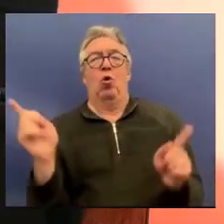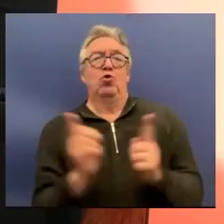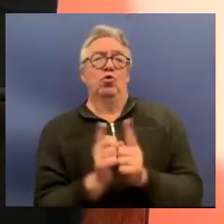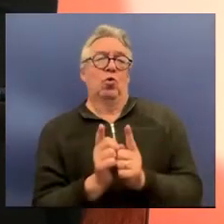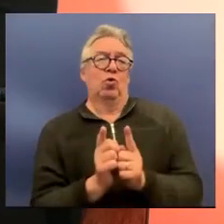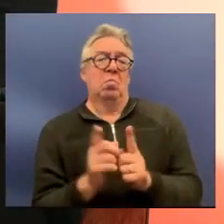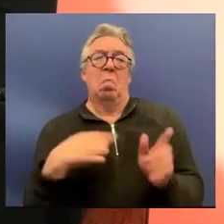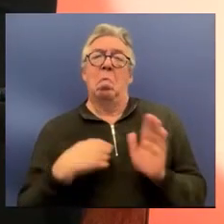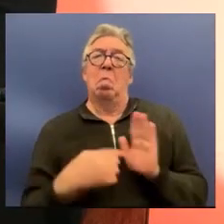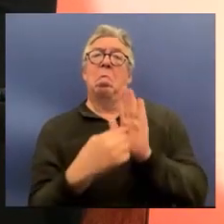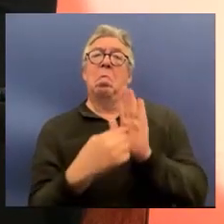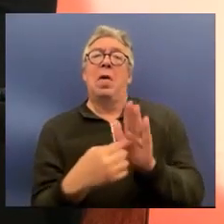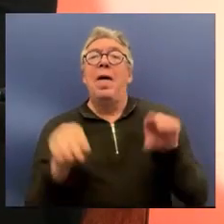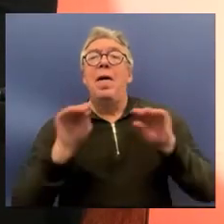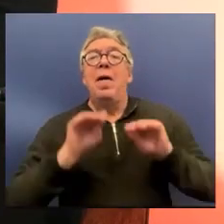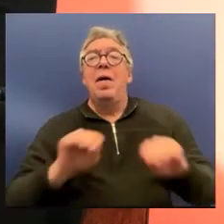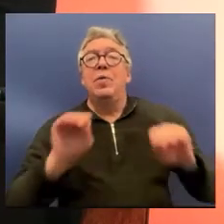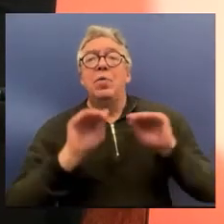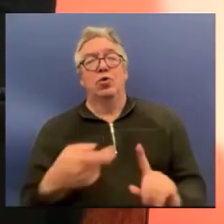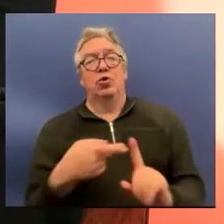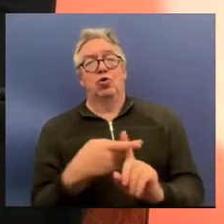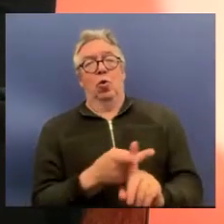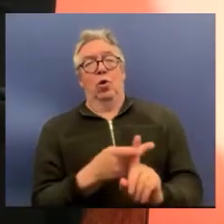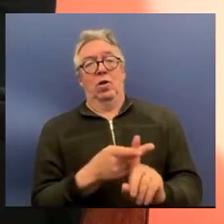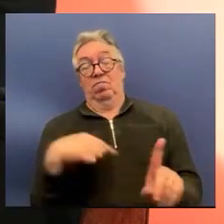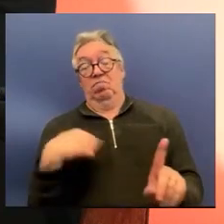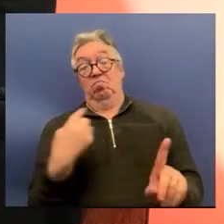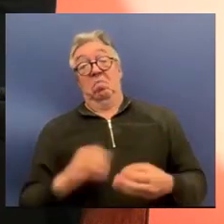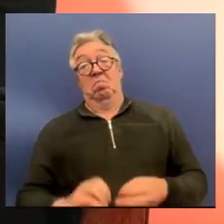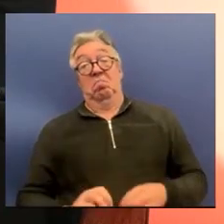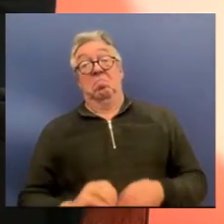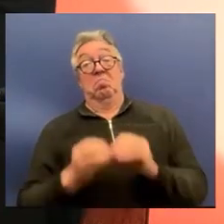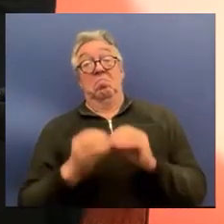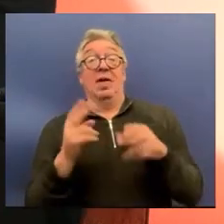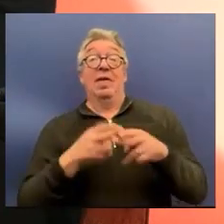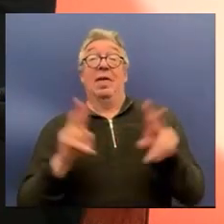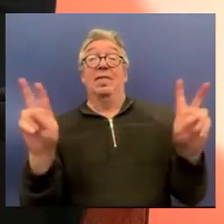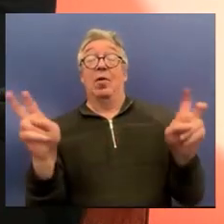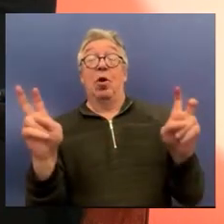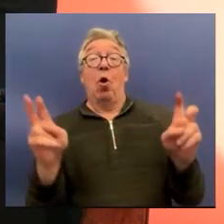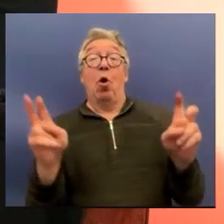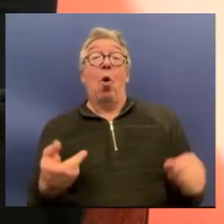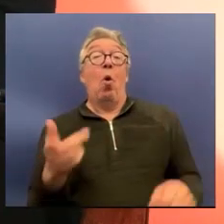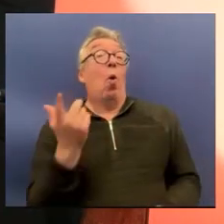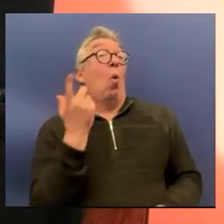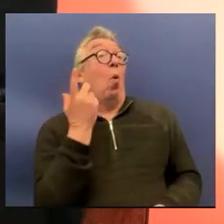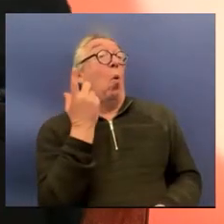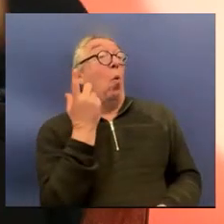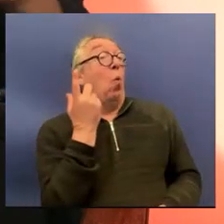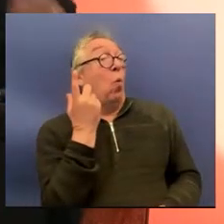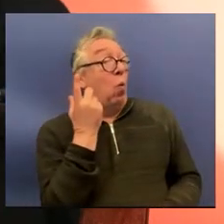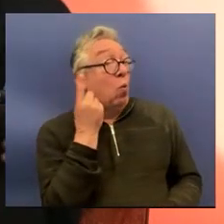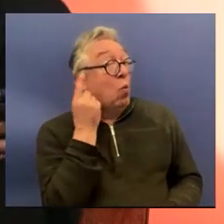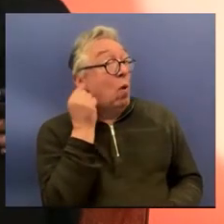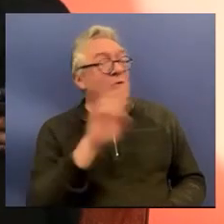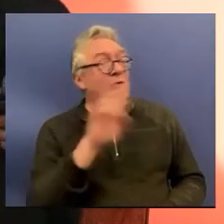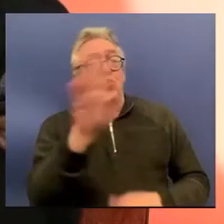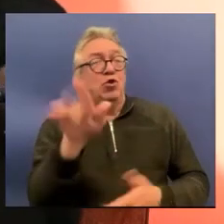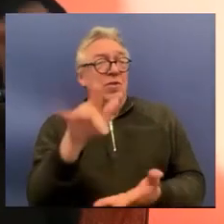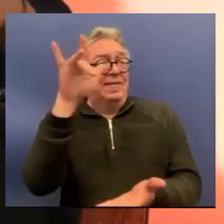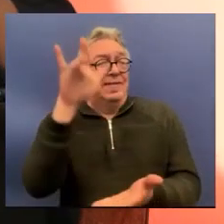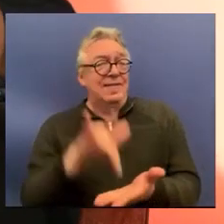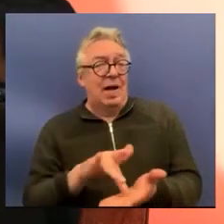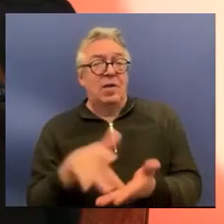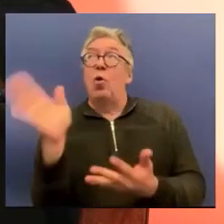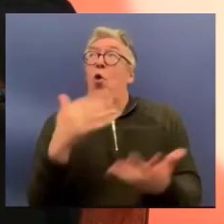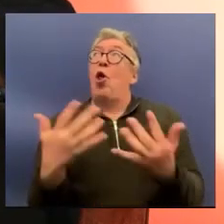tool that we developed at Oxfam Belgium with the title Women at the Heart of Climate Justice. The idea behind this is that we wanted to